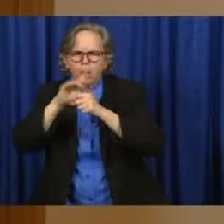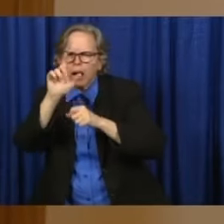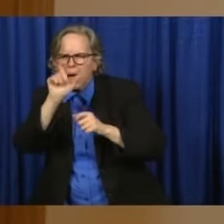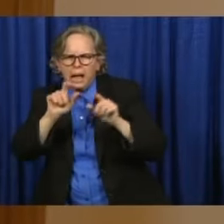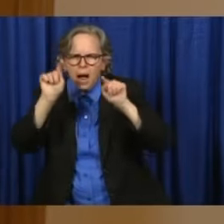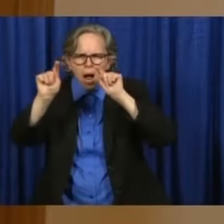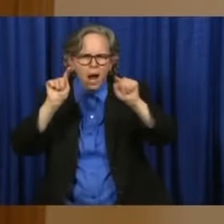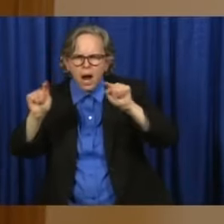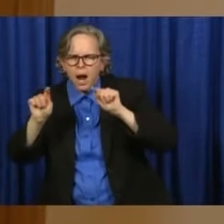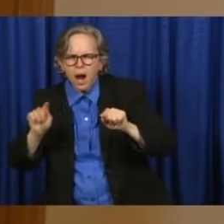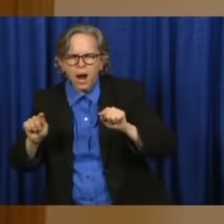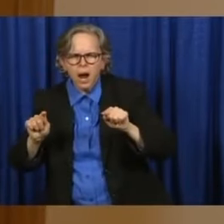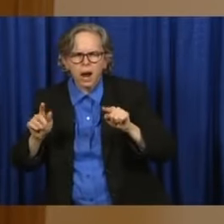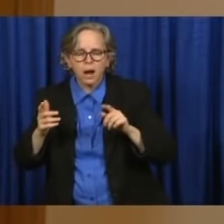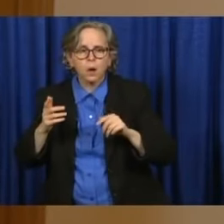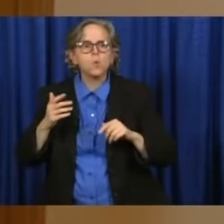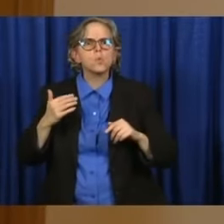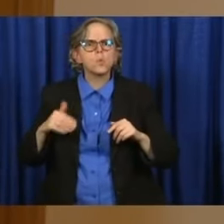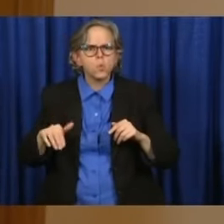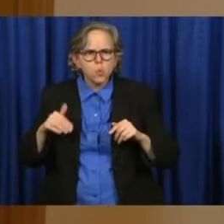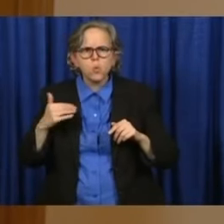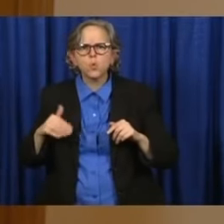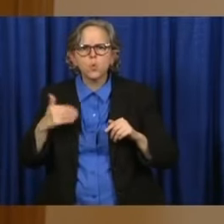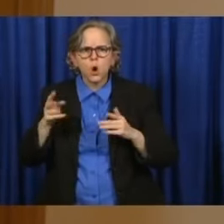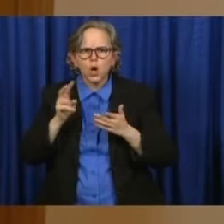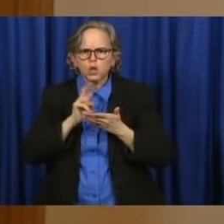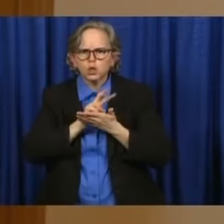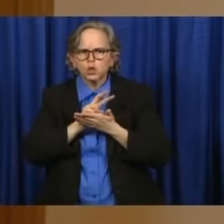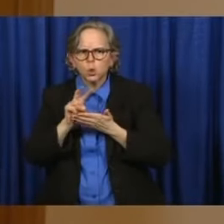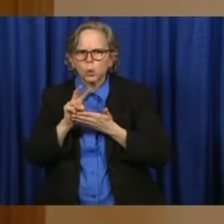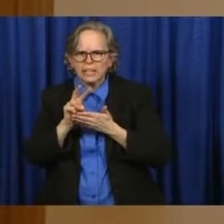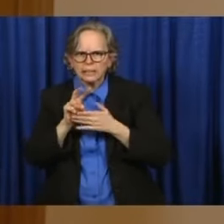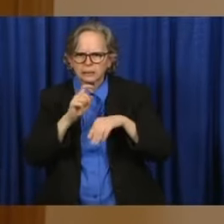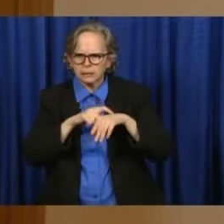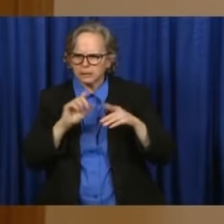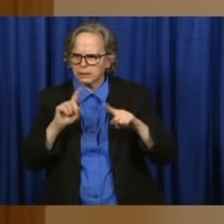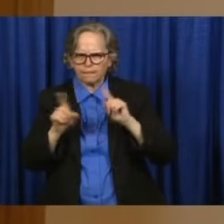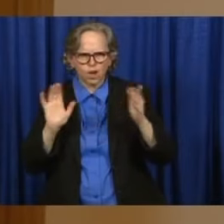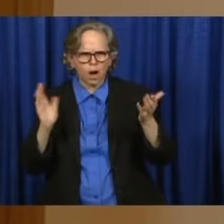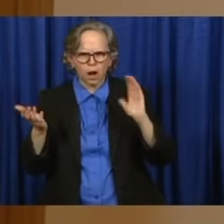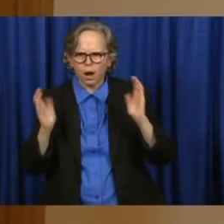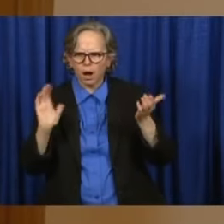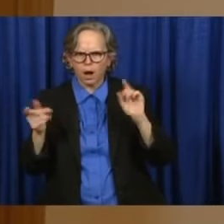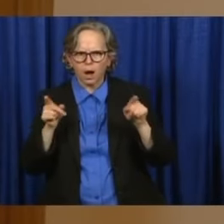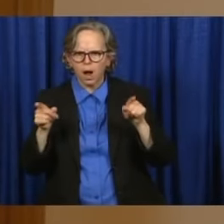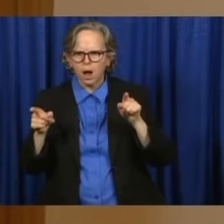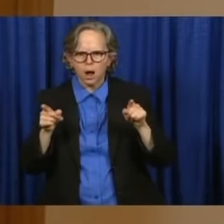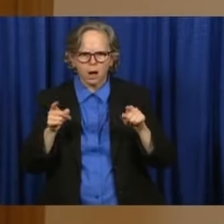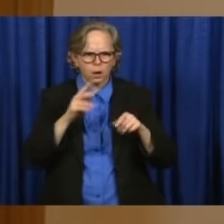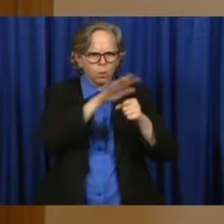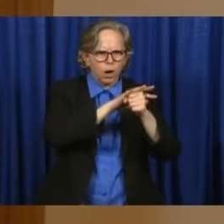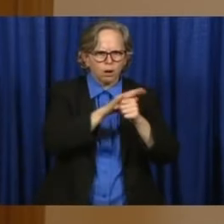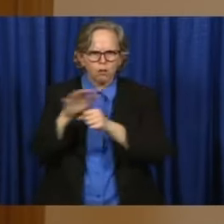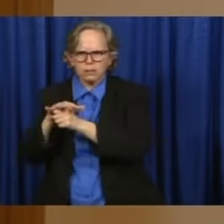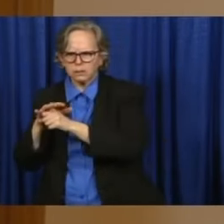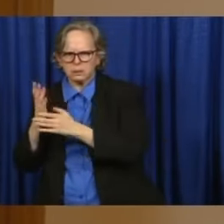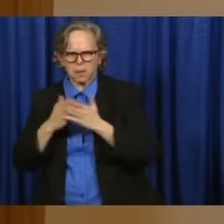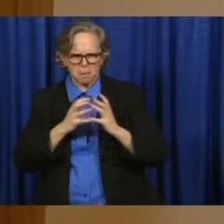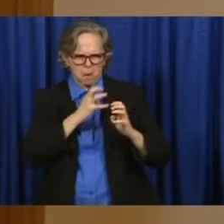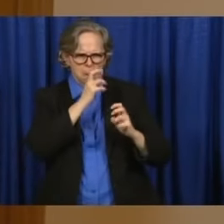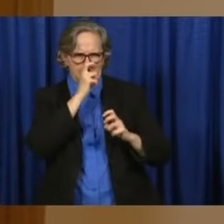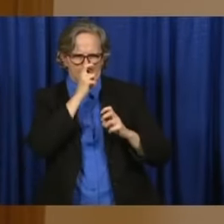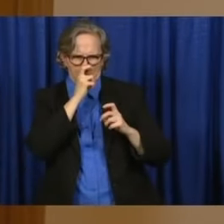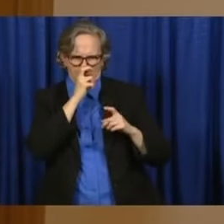in Italy. 2 weeks made all the difference in making these sort of hard moves about social distancing and staying